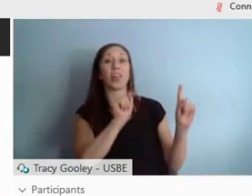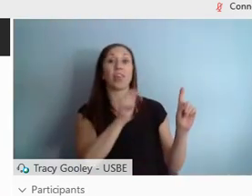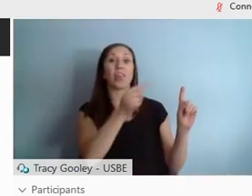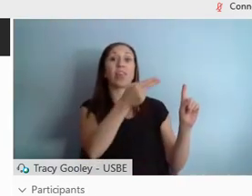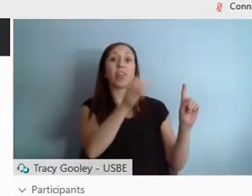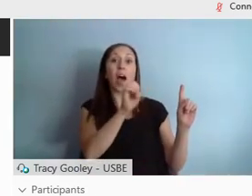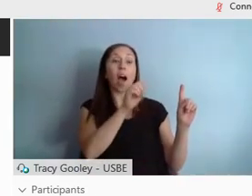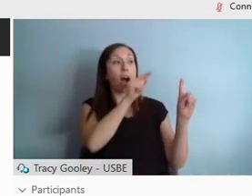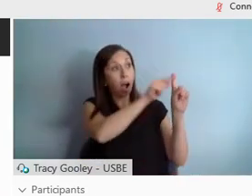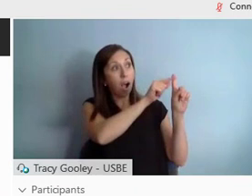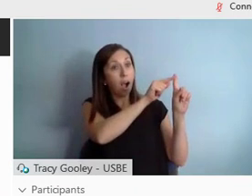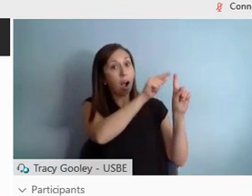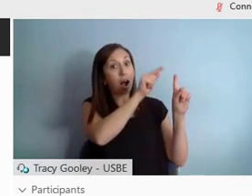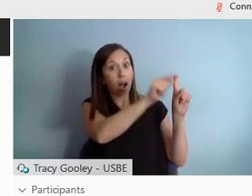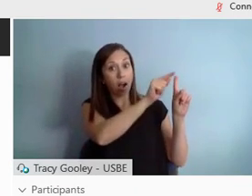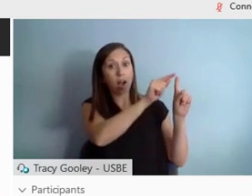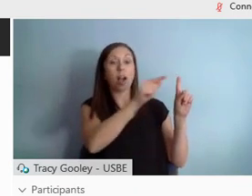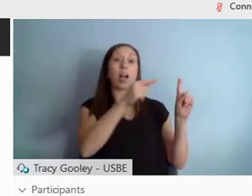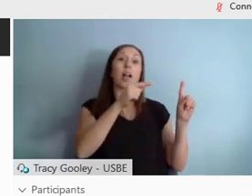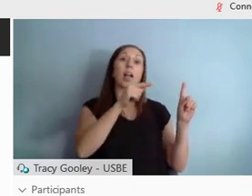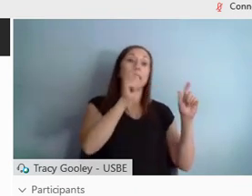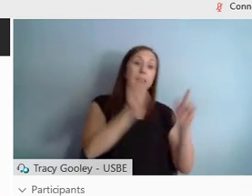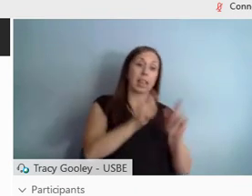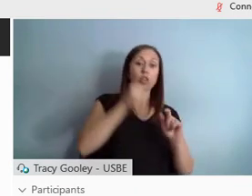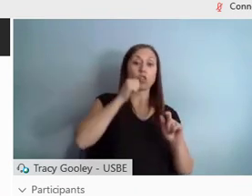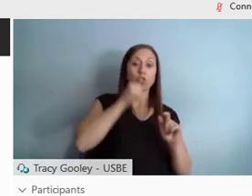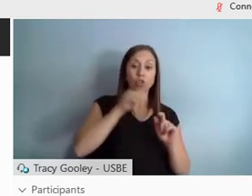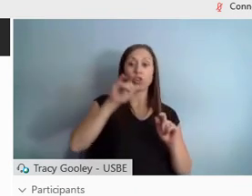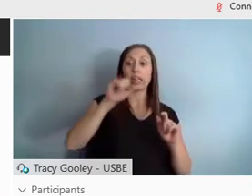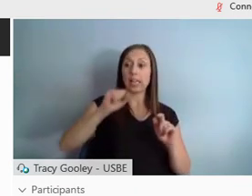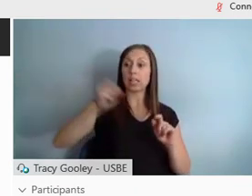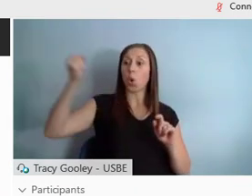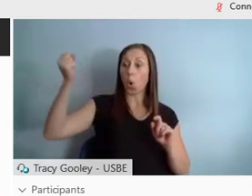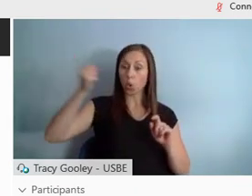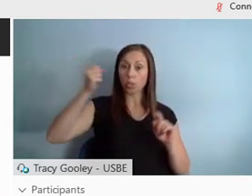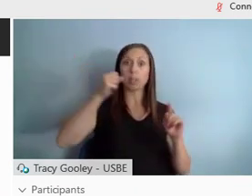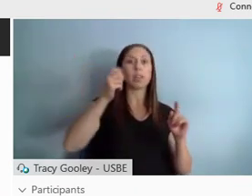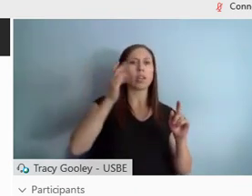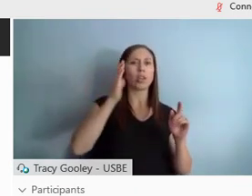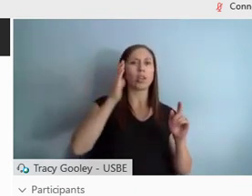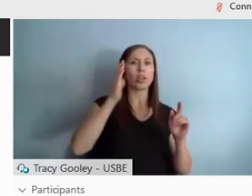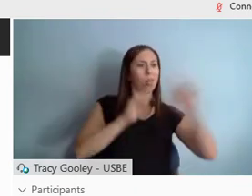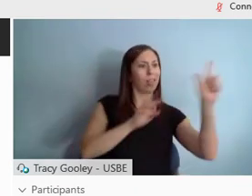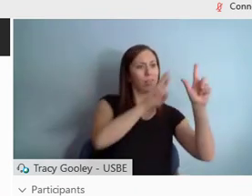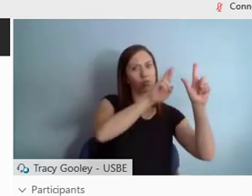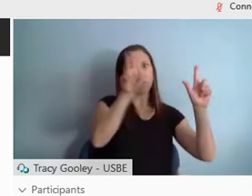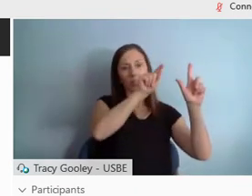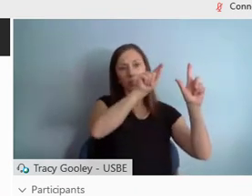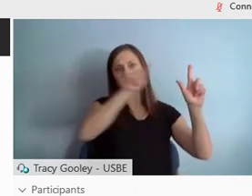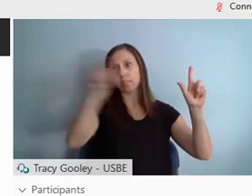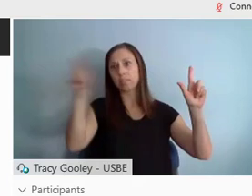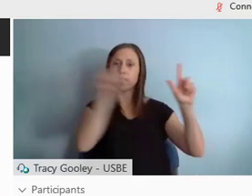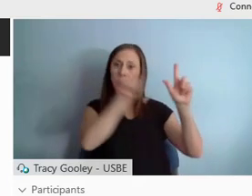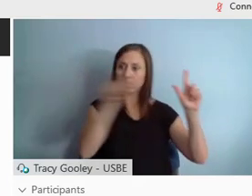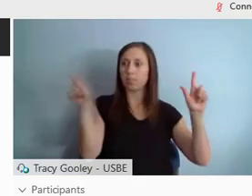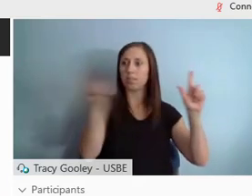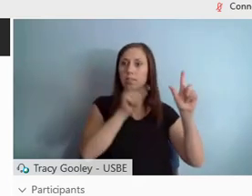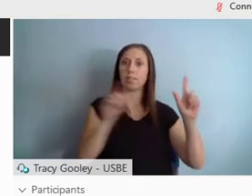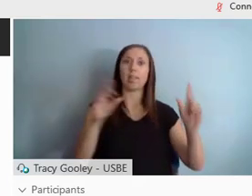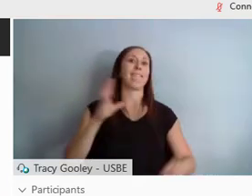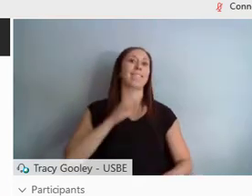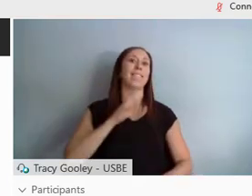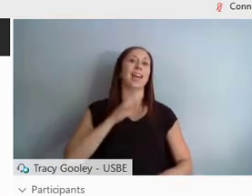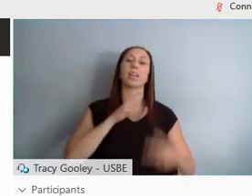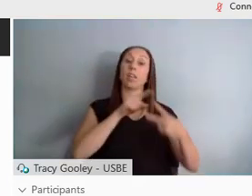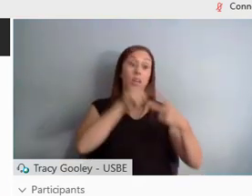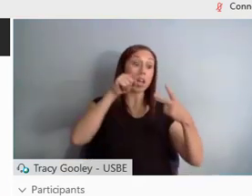then points to little, then girl is holding, and continues through the rest, then you don't have to ask